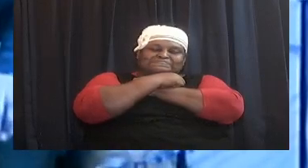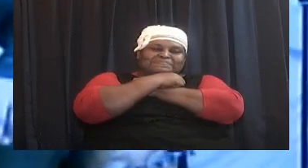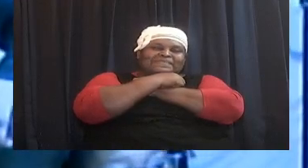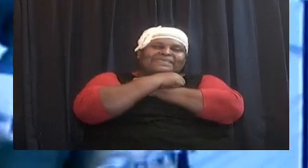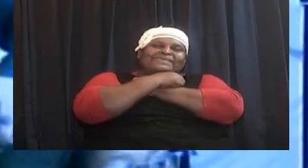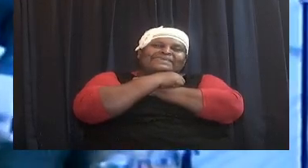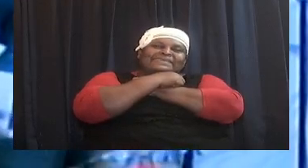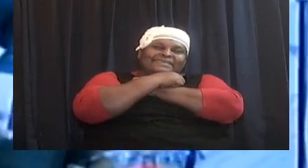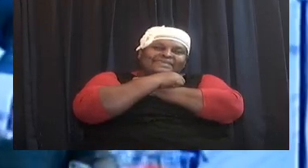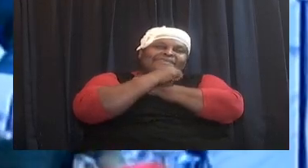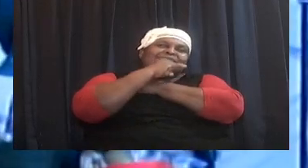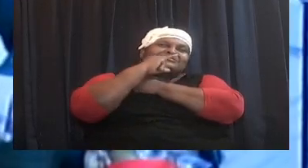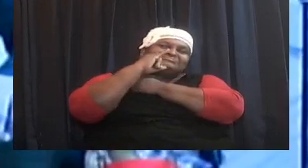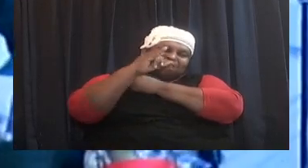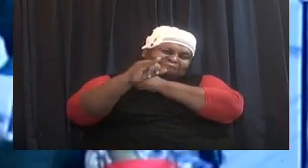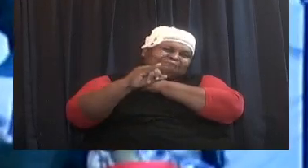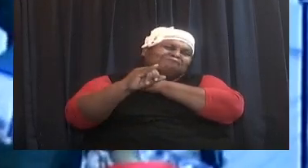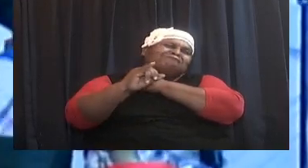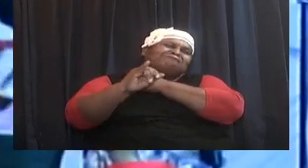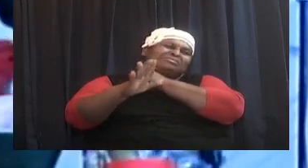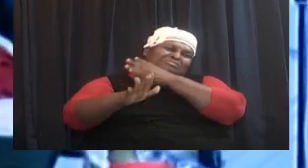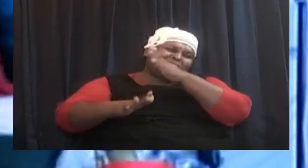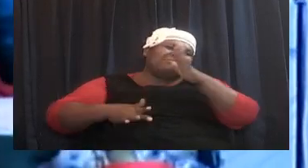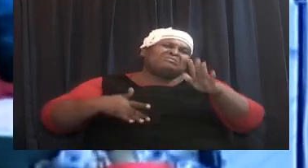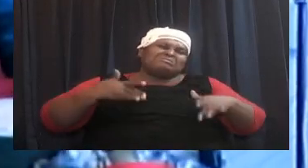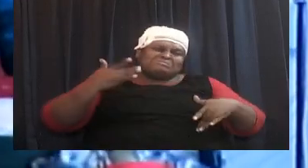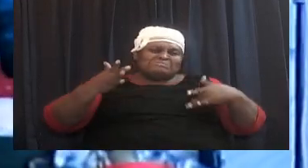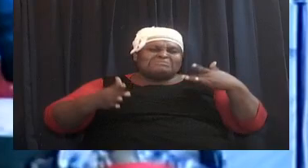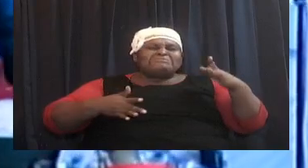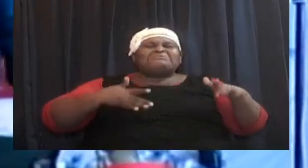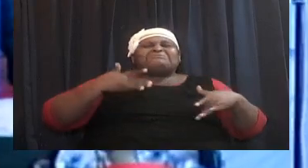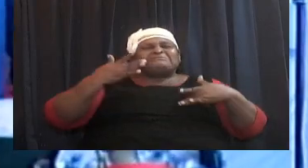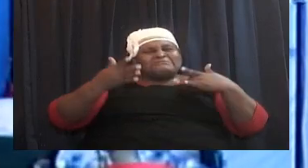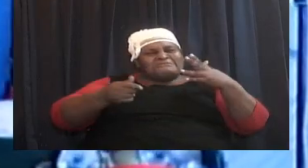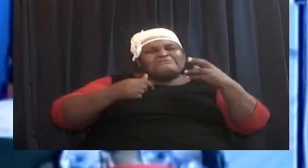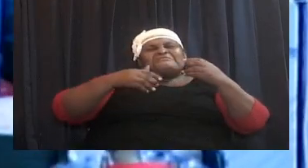is the motivation for worship.